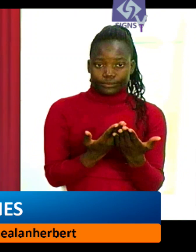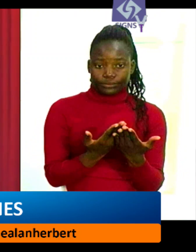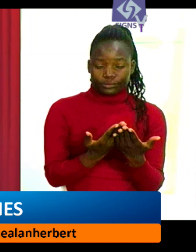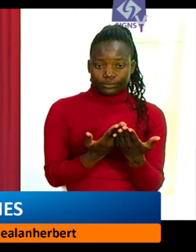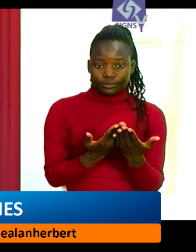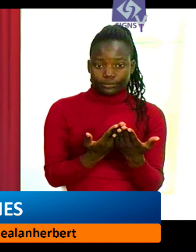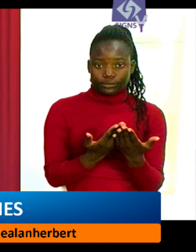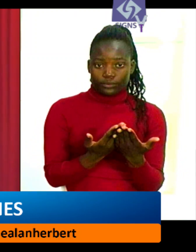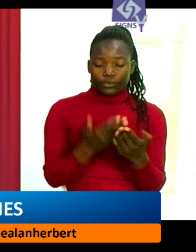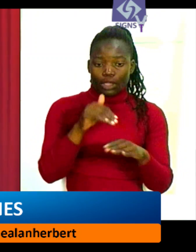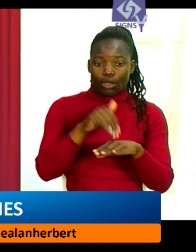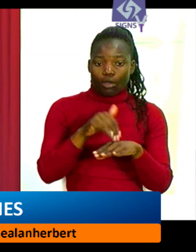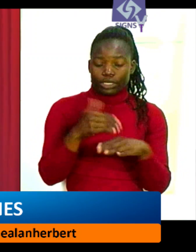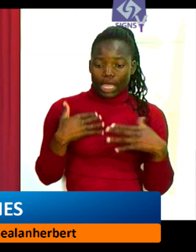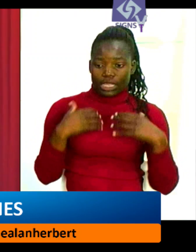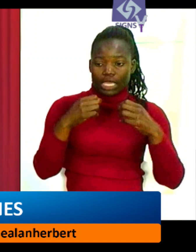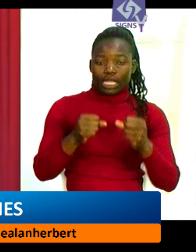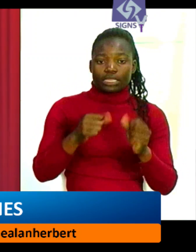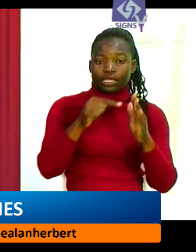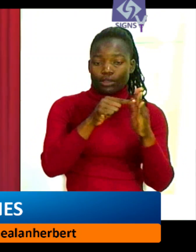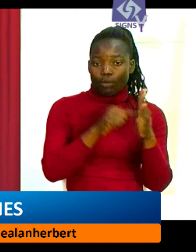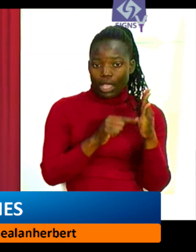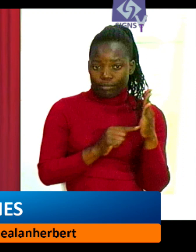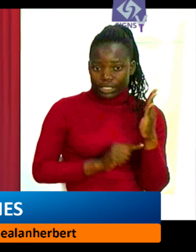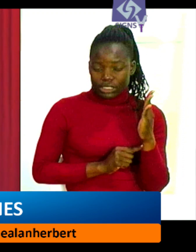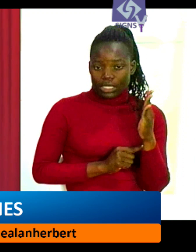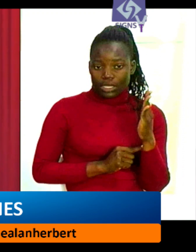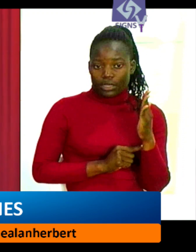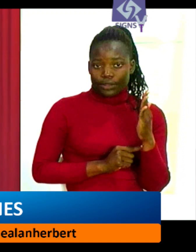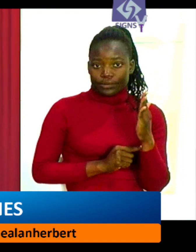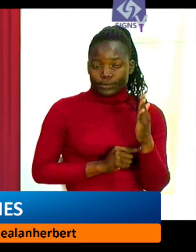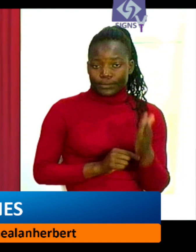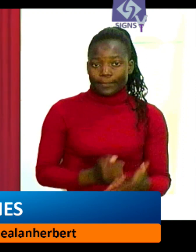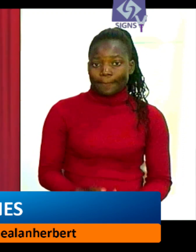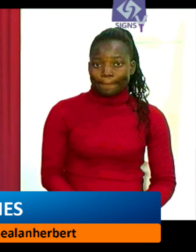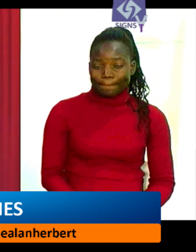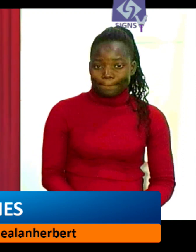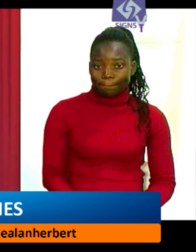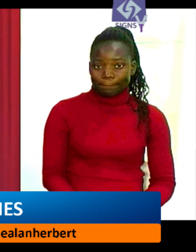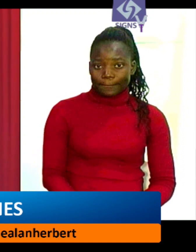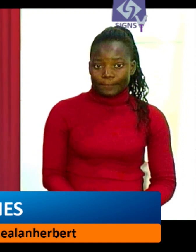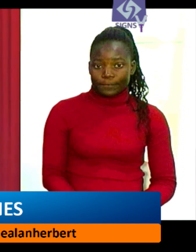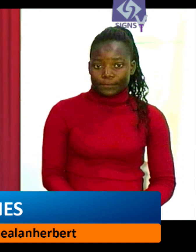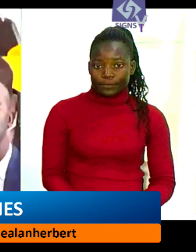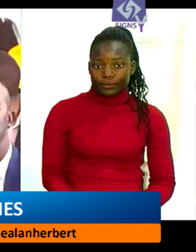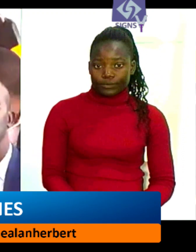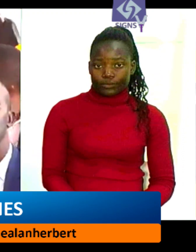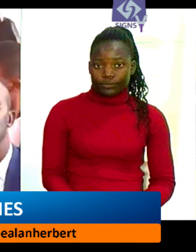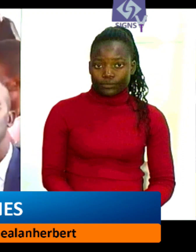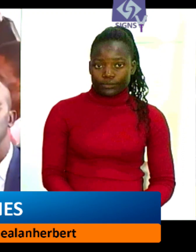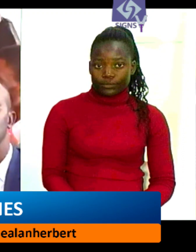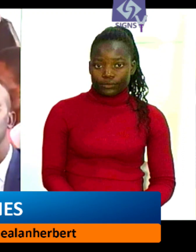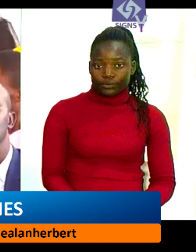have the information on the health requirements, on the health